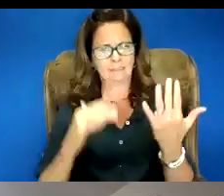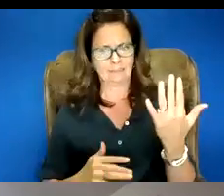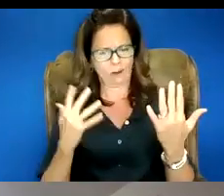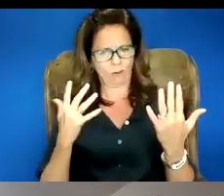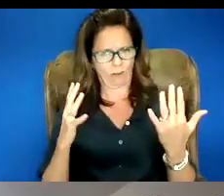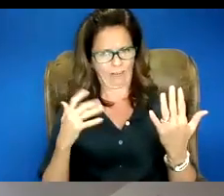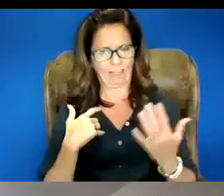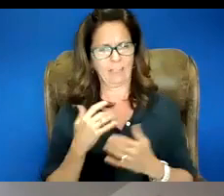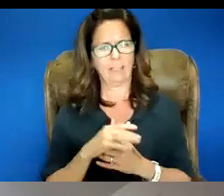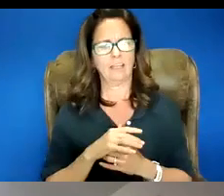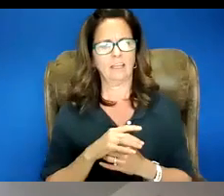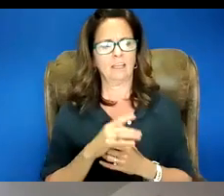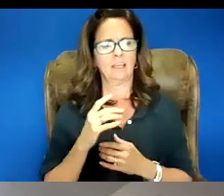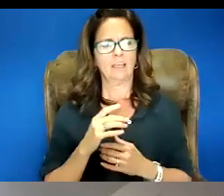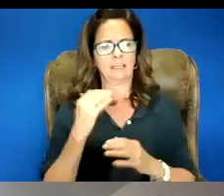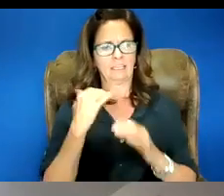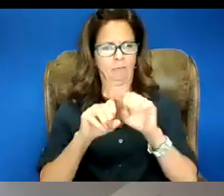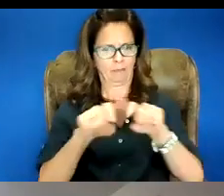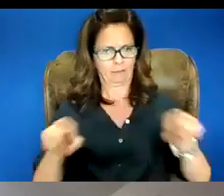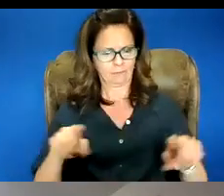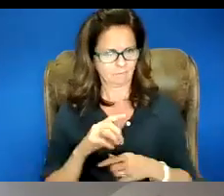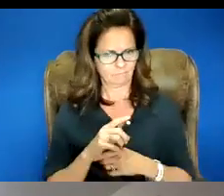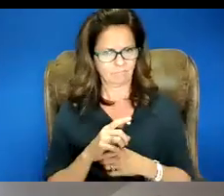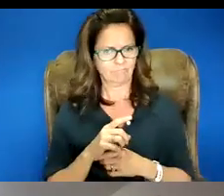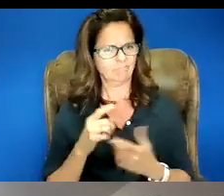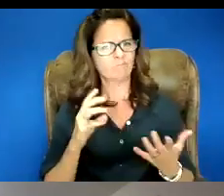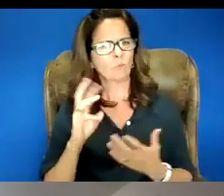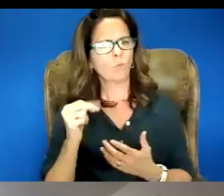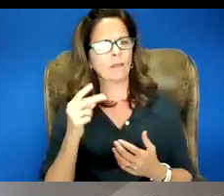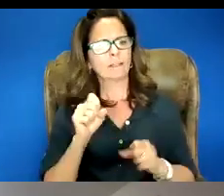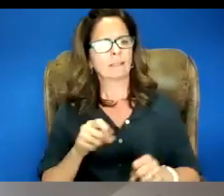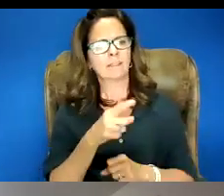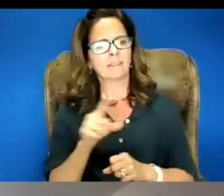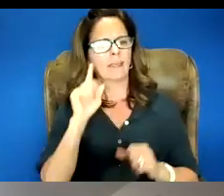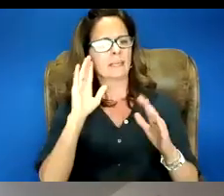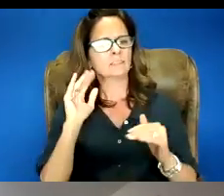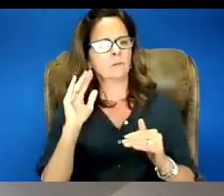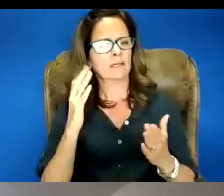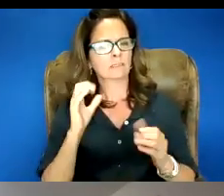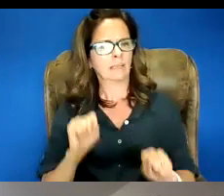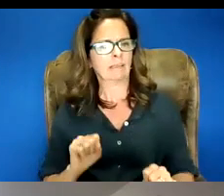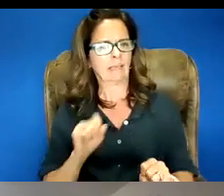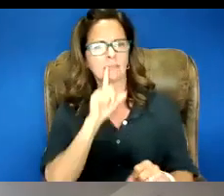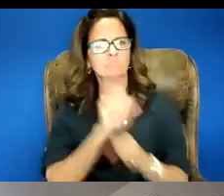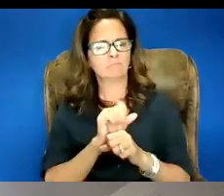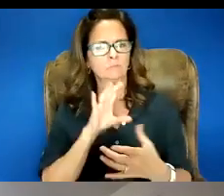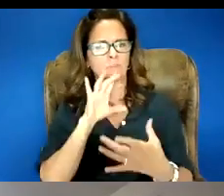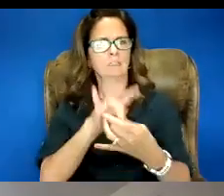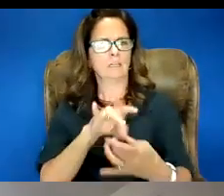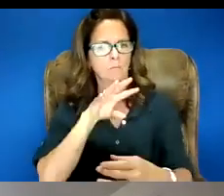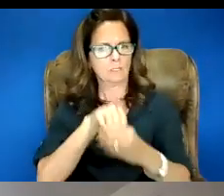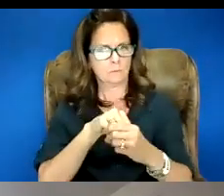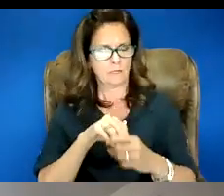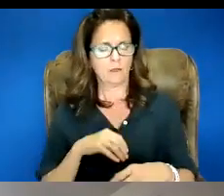out. When can they expect to be able to participate? Yeah, great question.